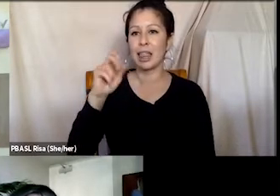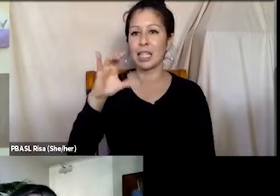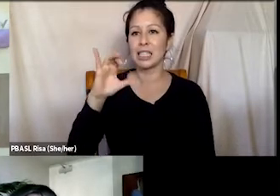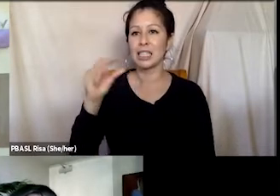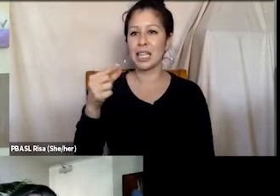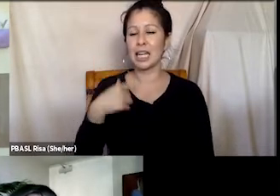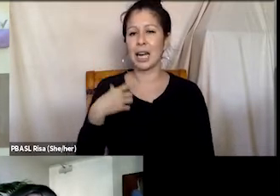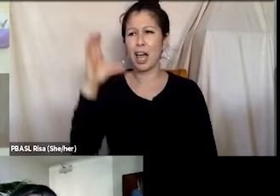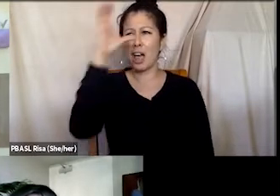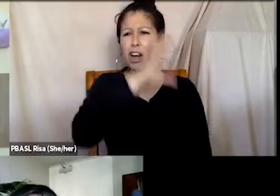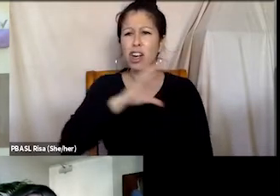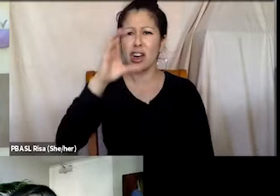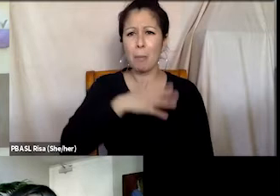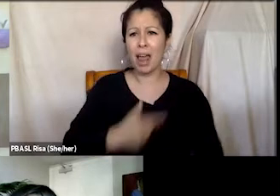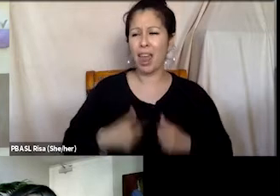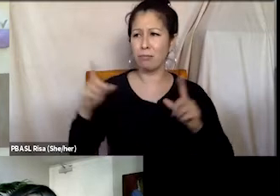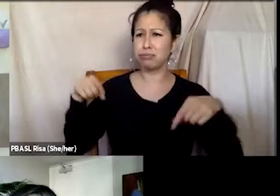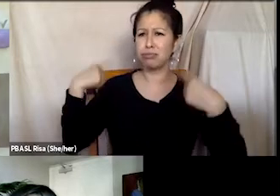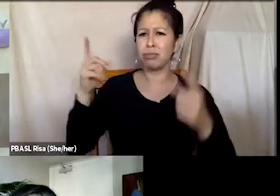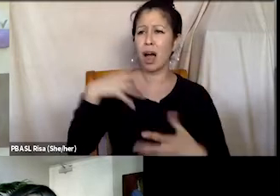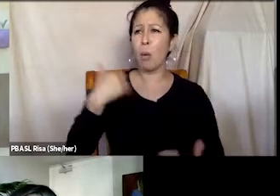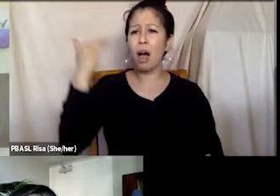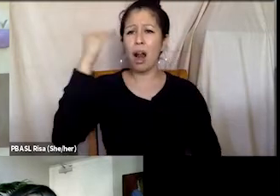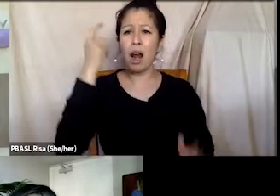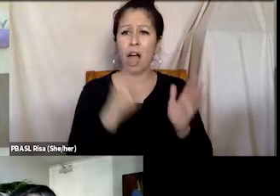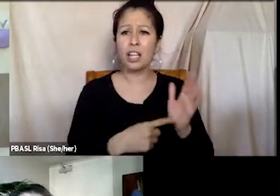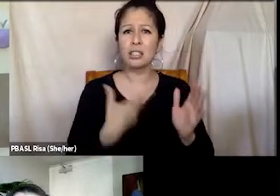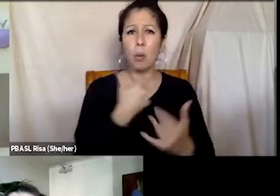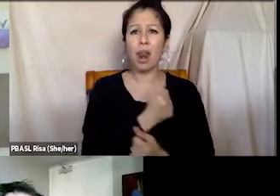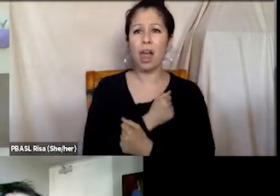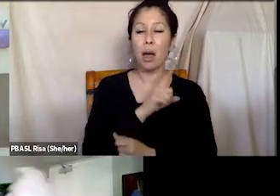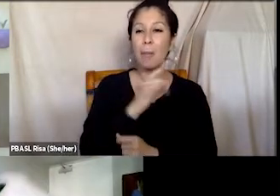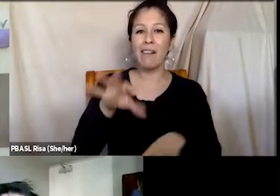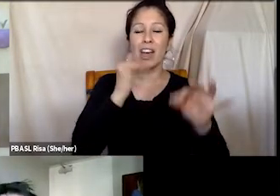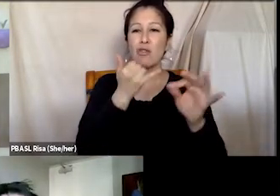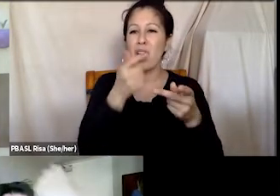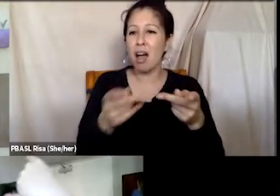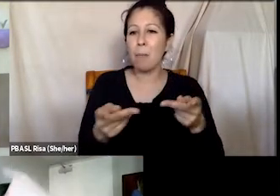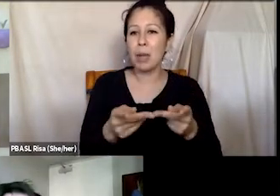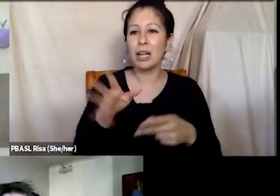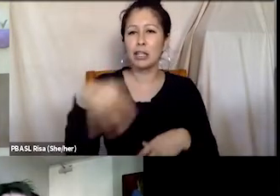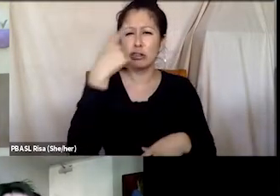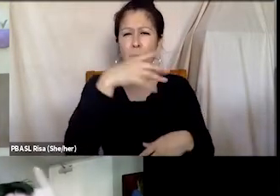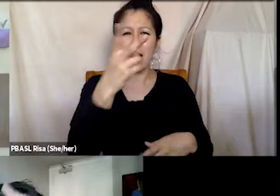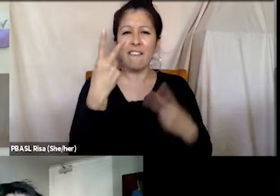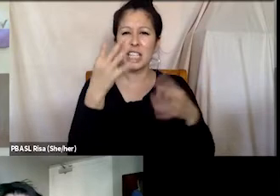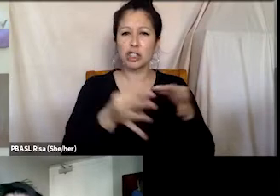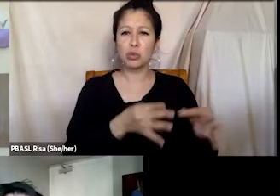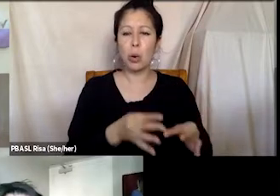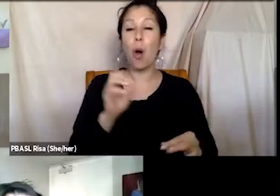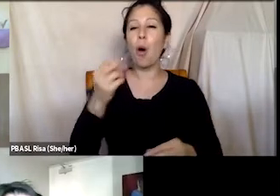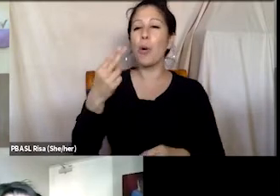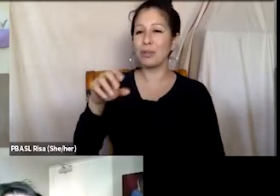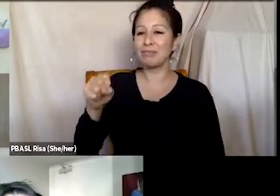looking for acknowledgement and love in all the wrong places. Next slide. Can you do But your visual luckily, description, Cynthia?